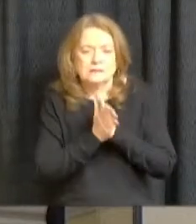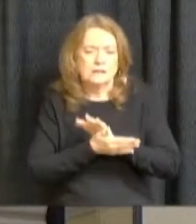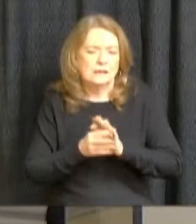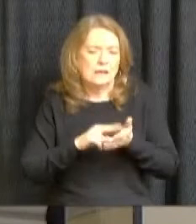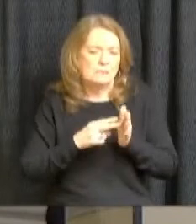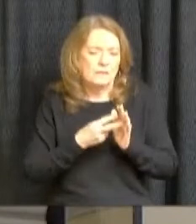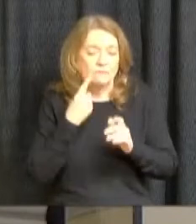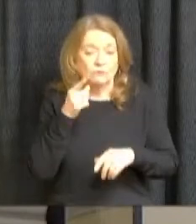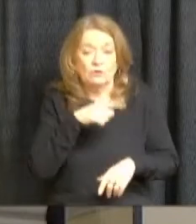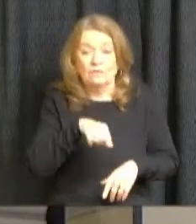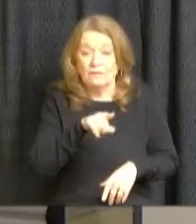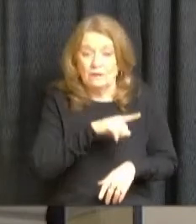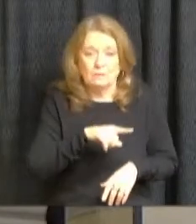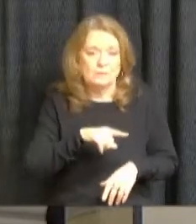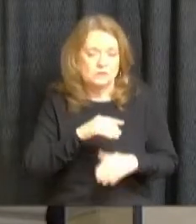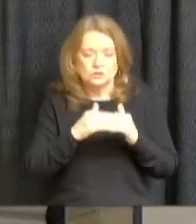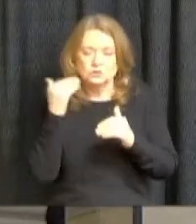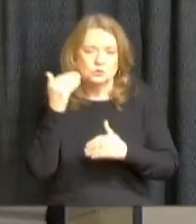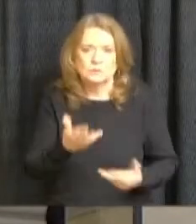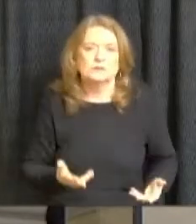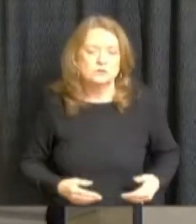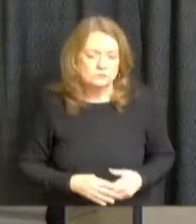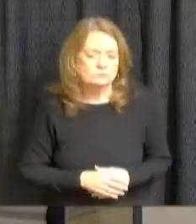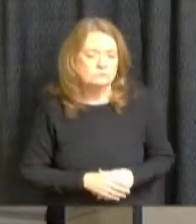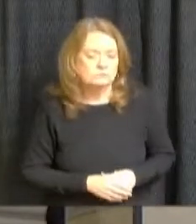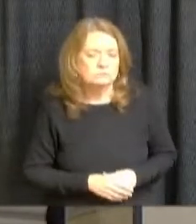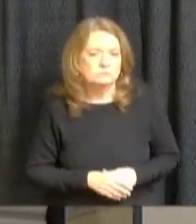mean, for them it's getting to be too much.